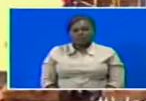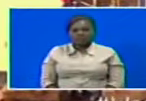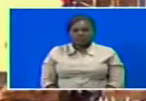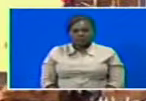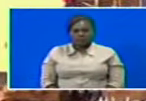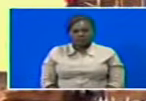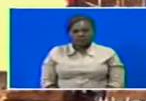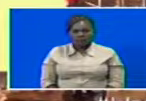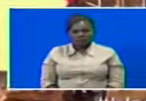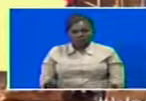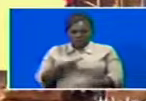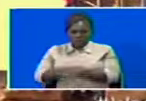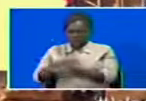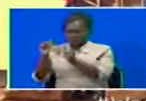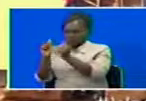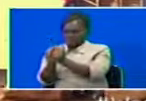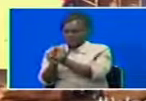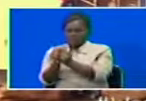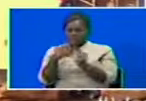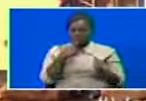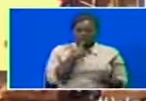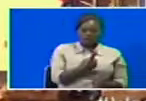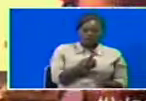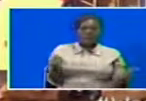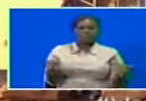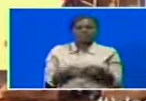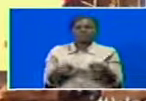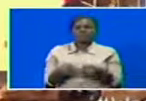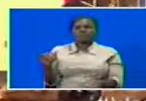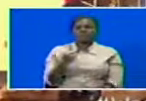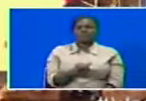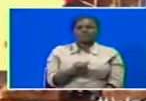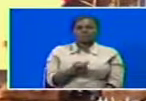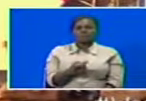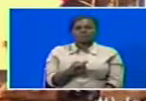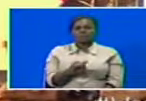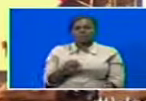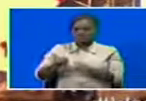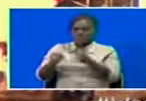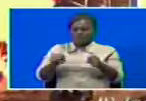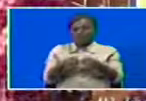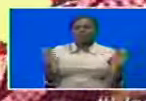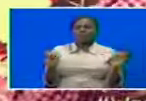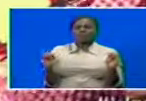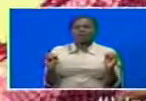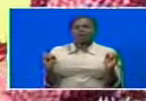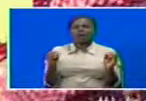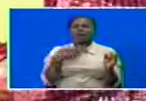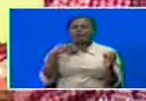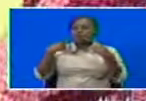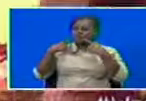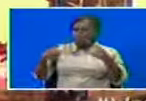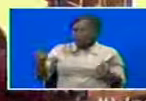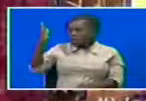na mwenzangu wapate miambili, nataka yende hivyo. Ati tunataka tuaribu. Unaribu na mnaani? Nataka results.